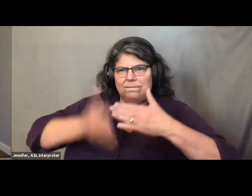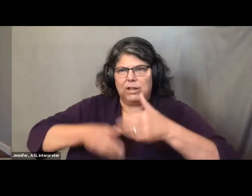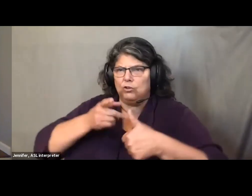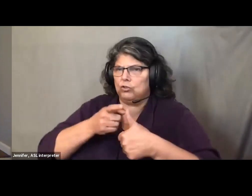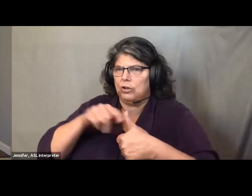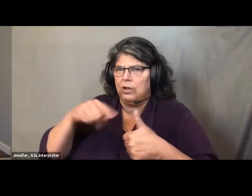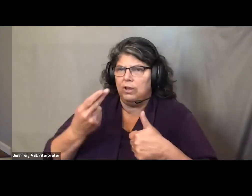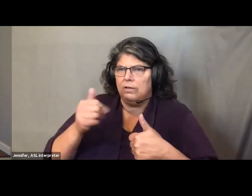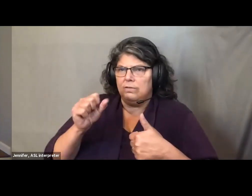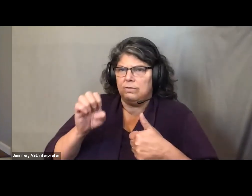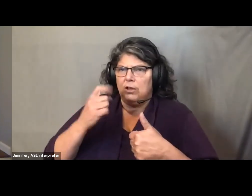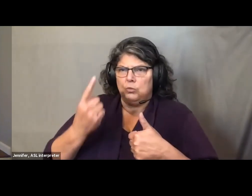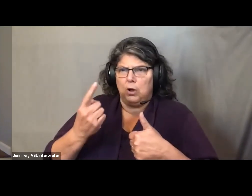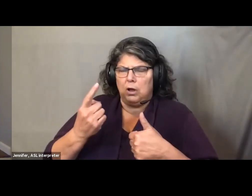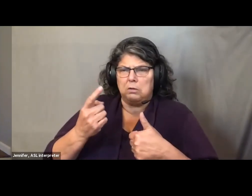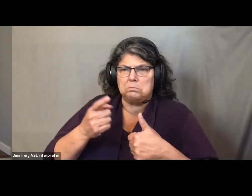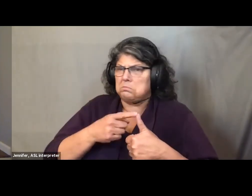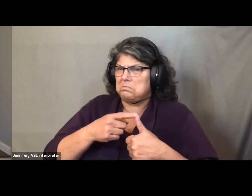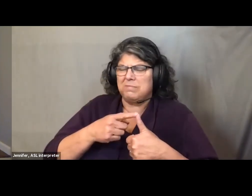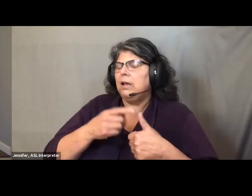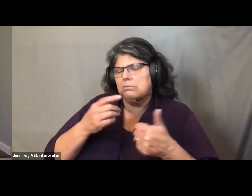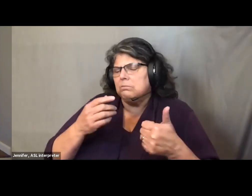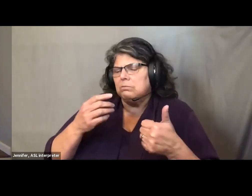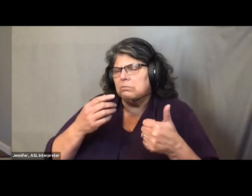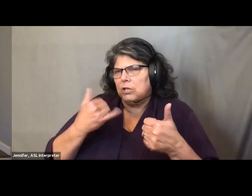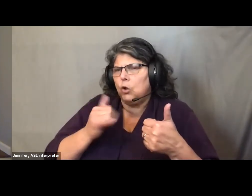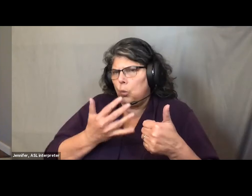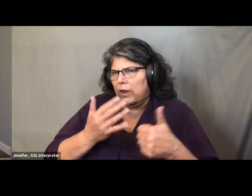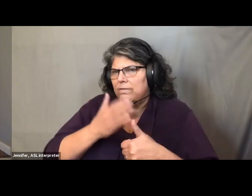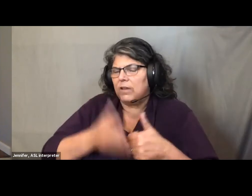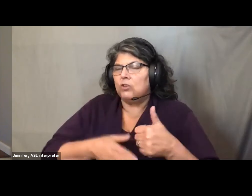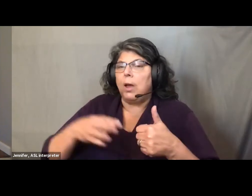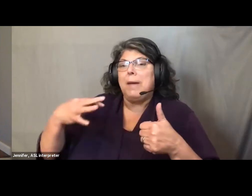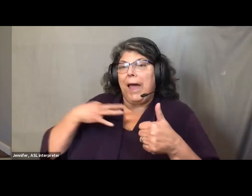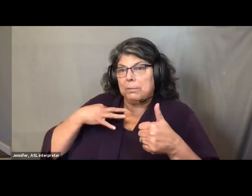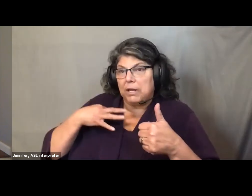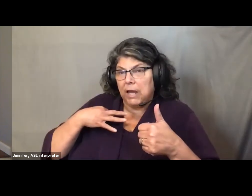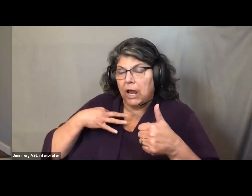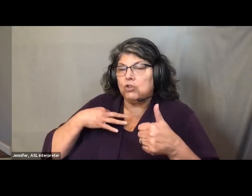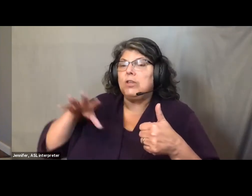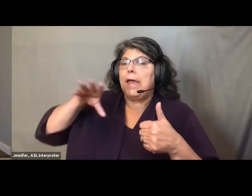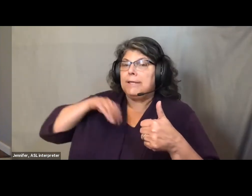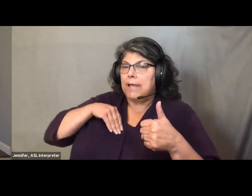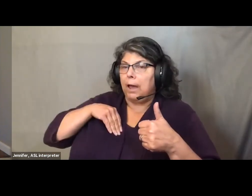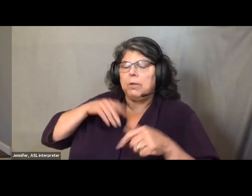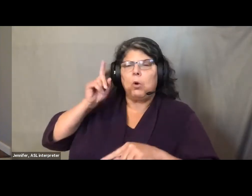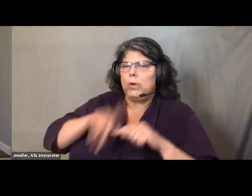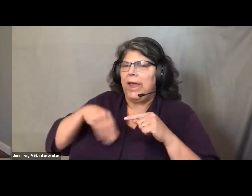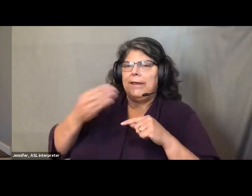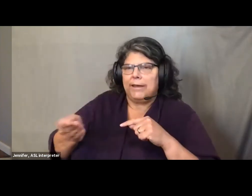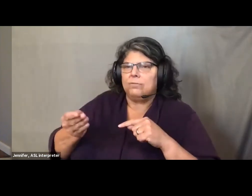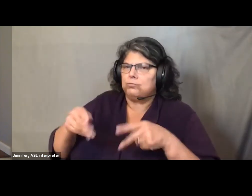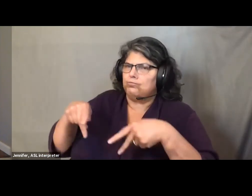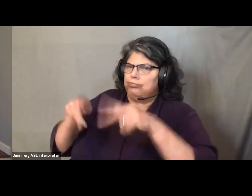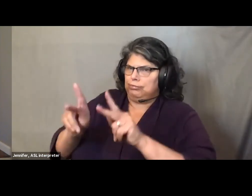but even though they haven't finished, we can accept the applications. We just won't issue them for phase 2